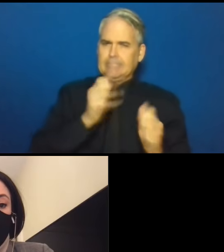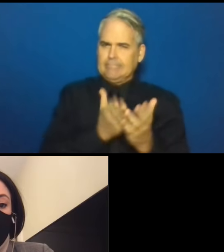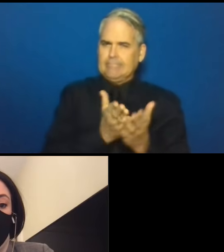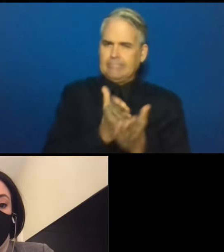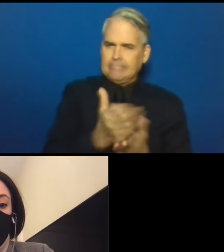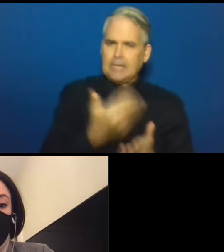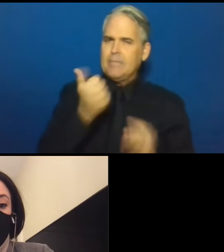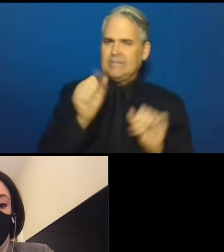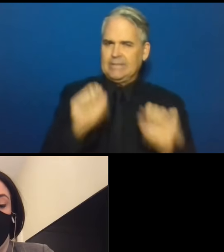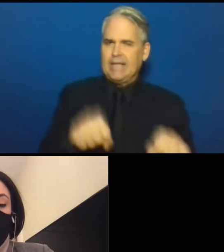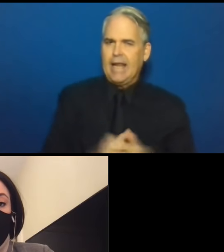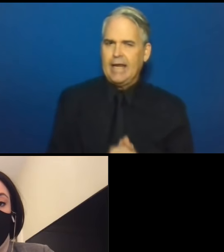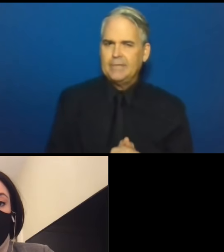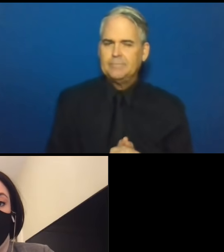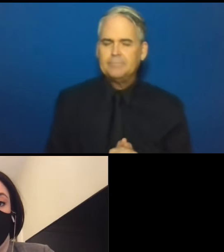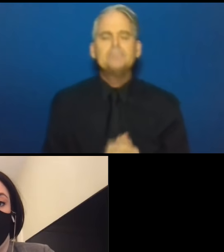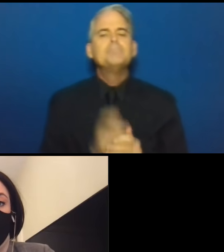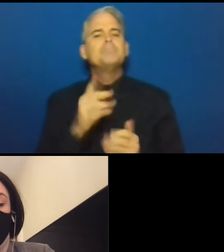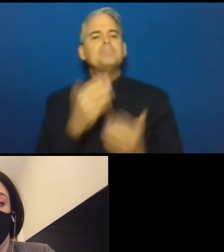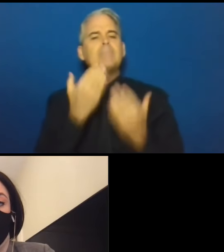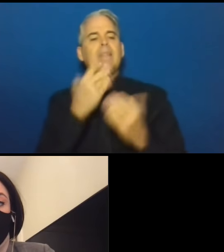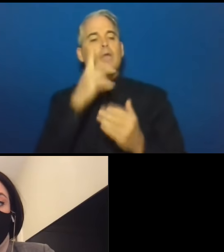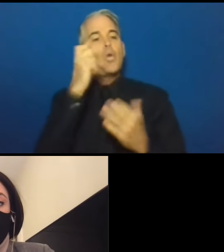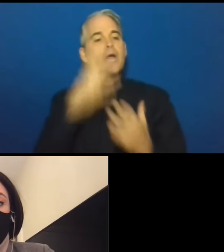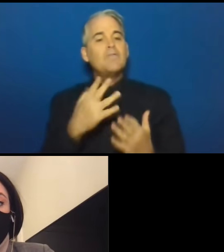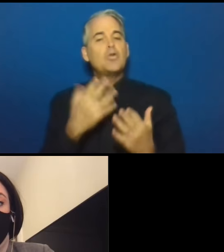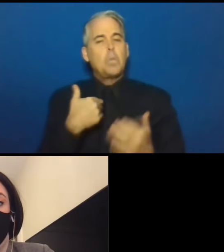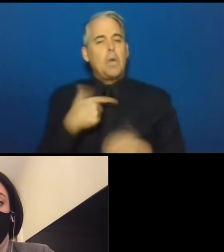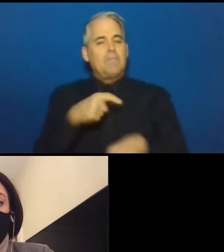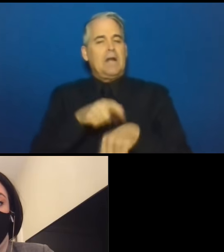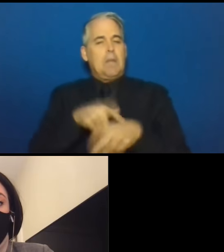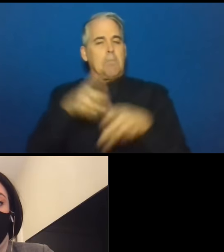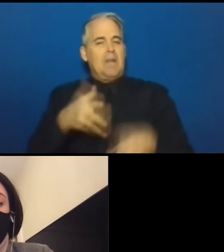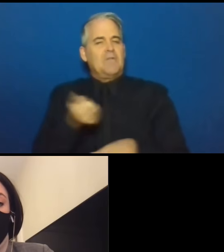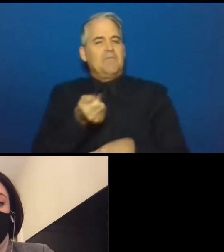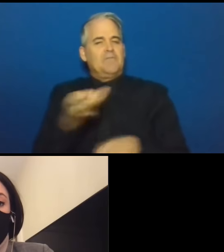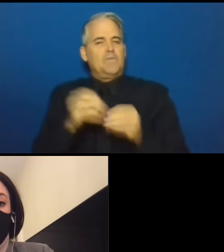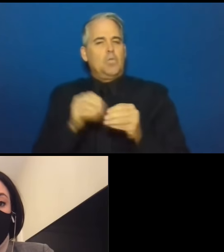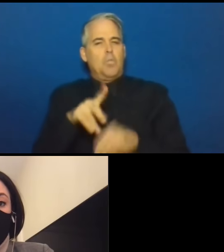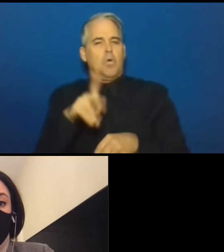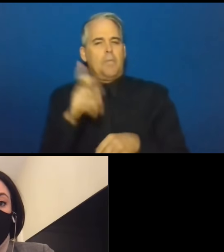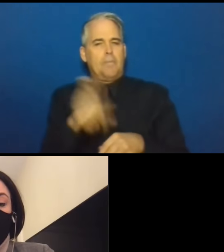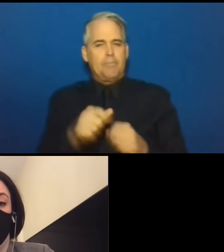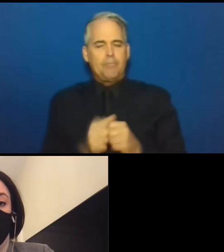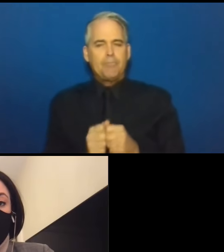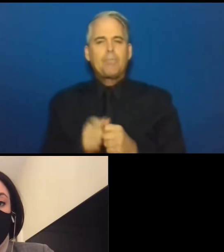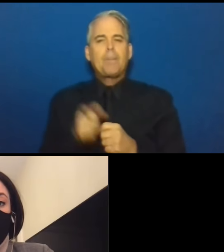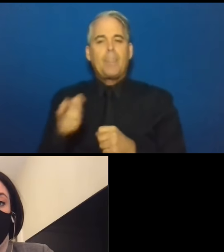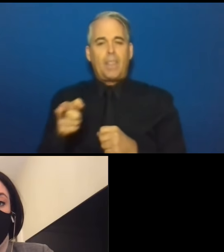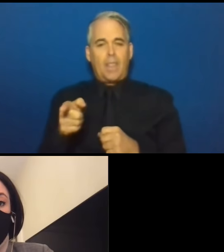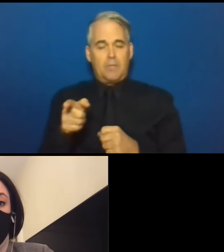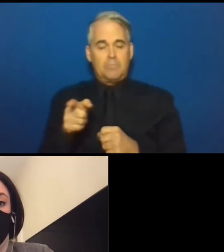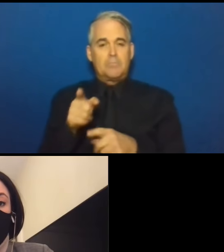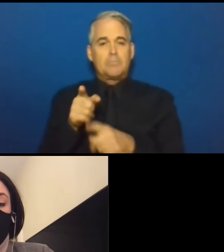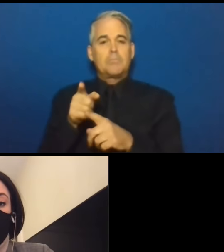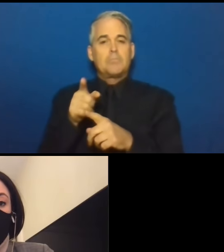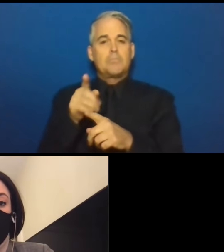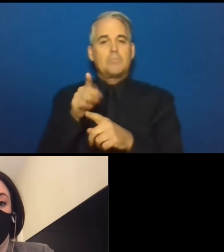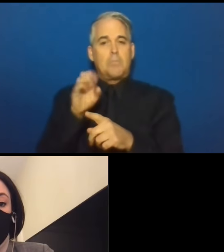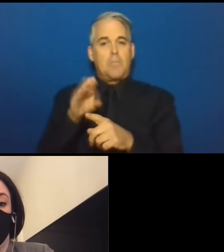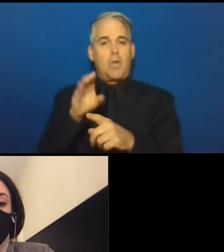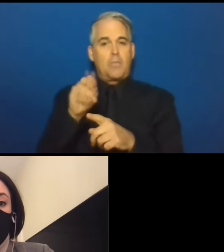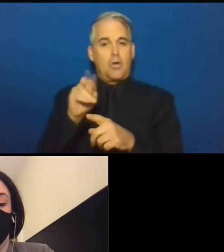Thank you, Governor, and thank you for the question. We've got time for a couple more. We'll go to Bob Conrad from This Is Reno. Bob? Hi, thank you, Governor.